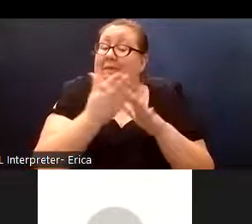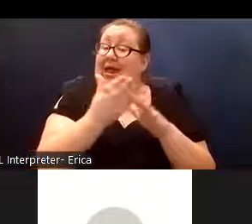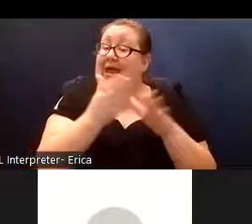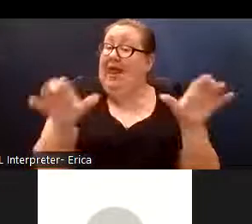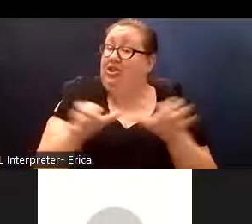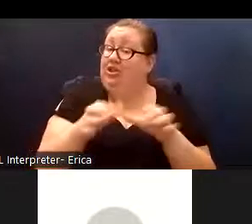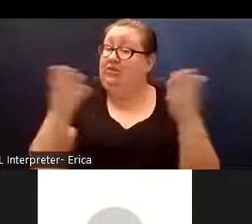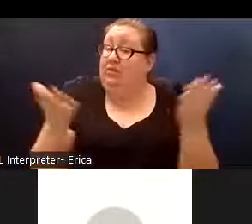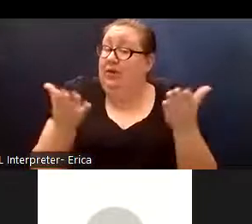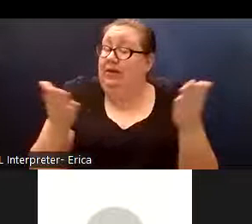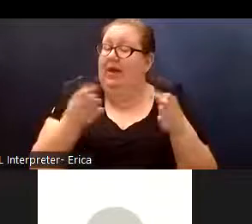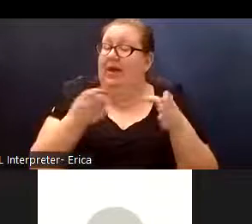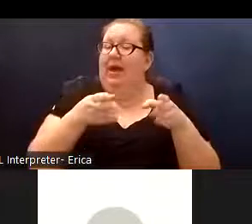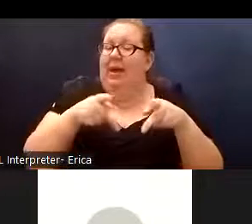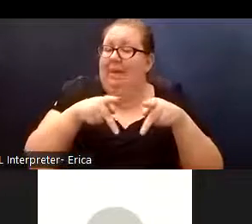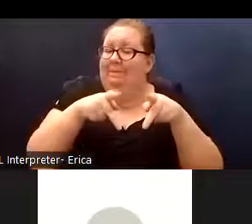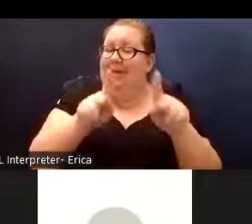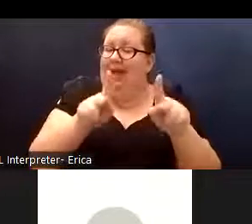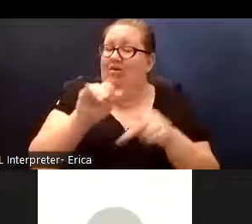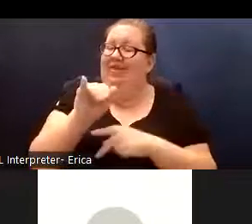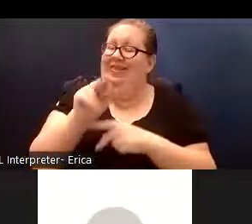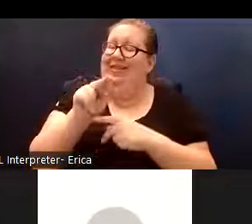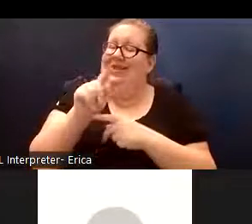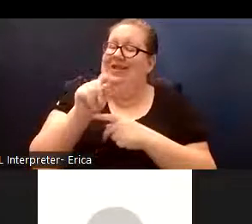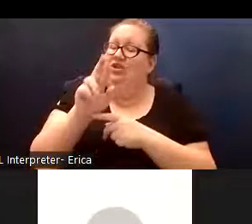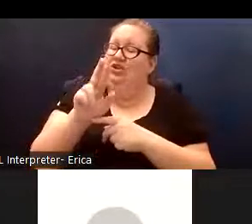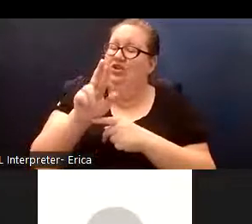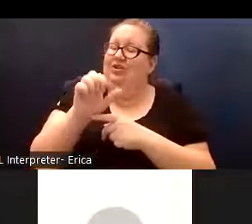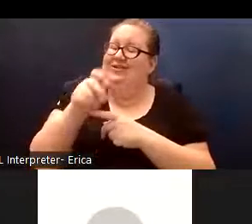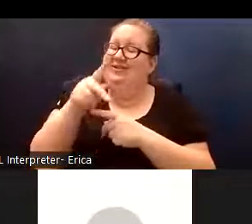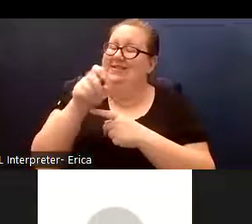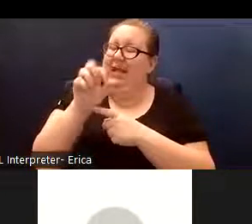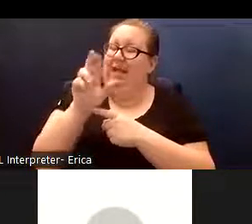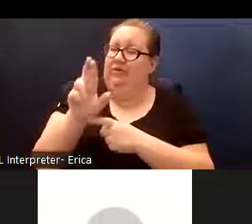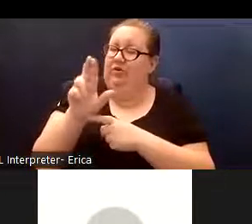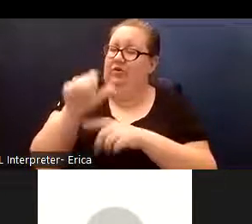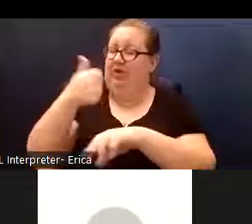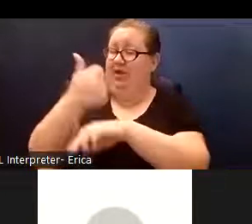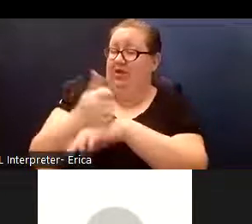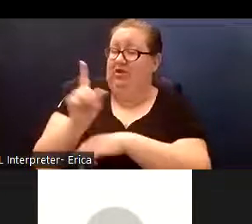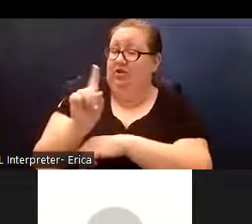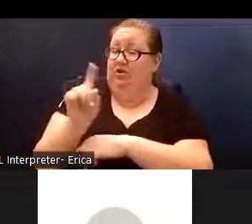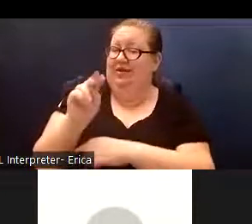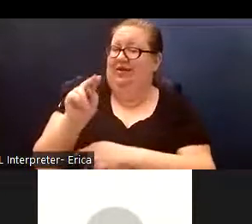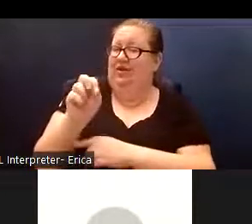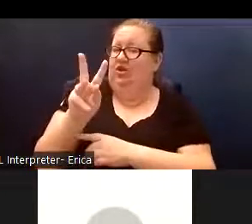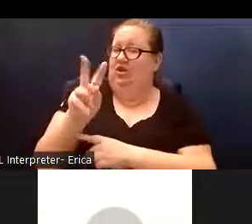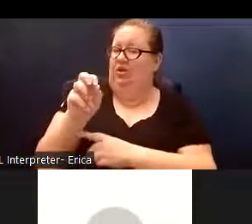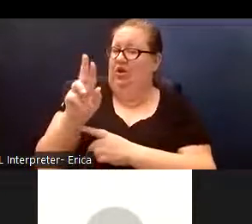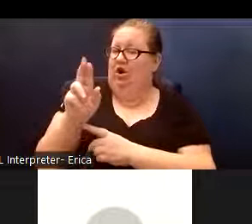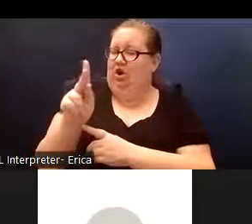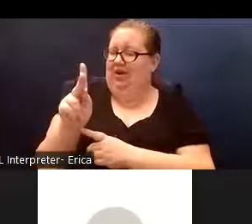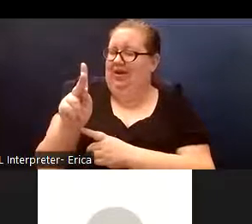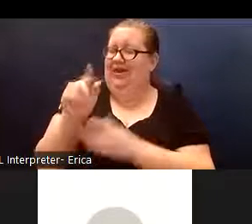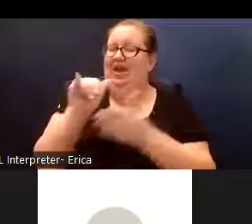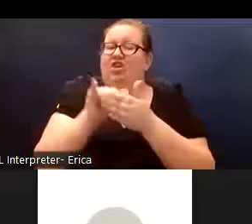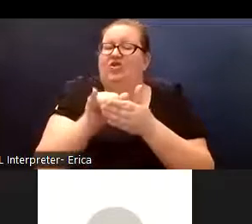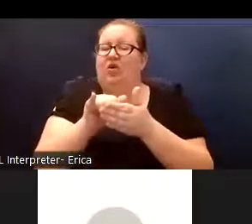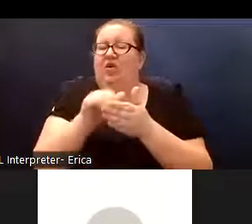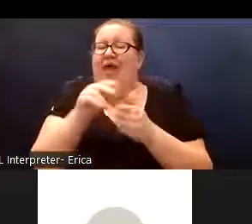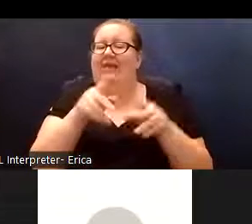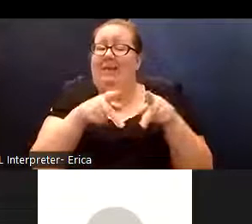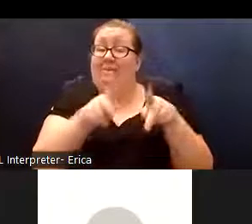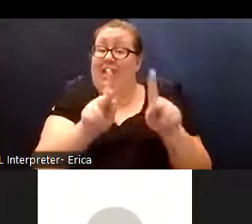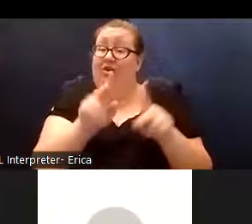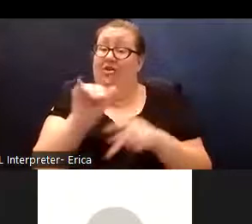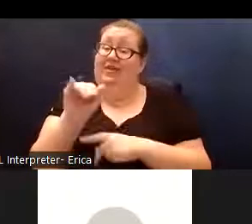a parallel interceptor being installed in Newark. Now, a parallel interceptor is essentially